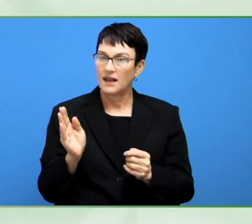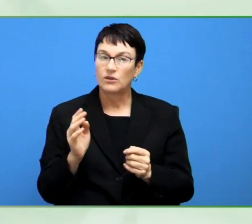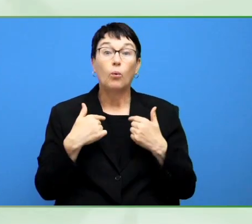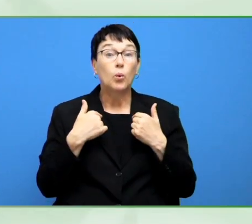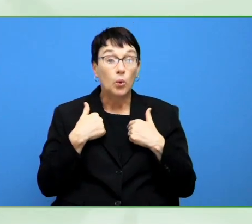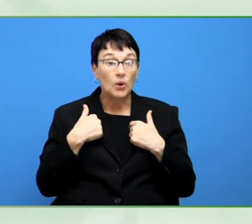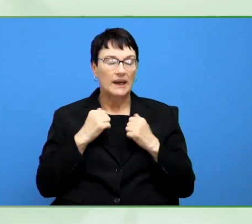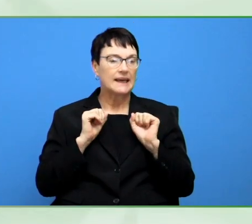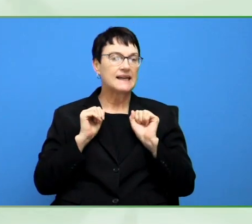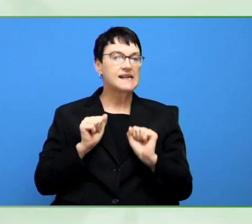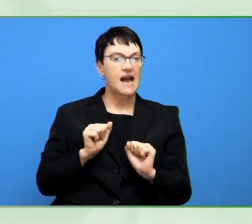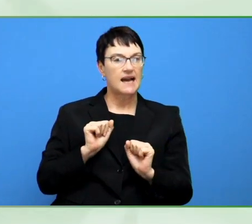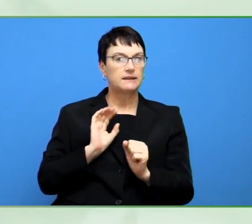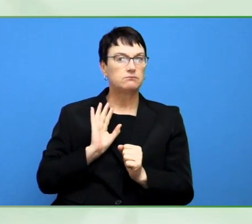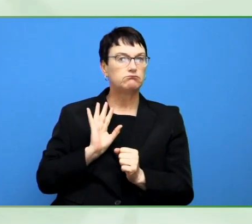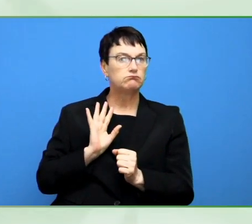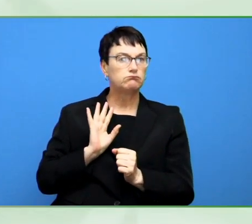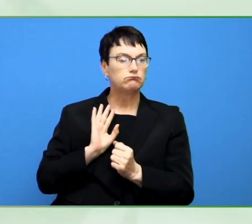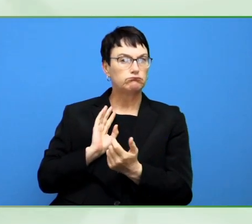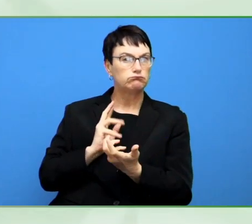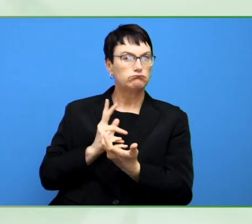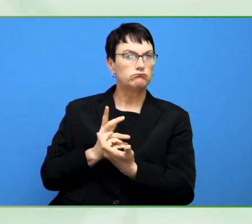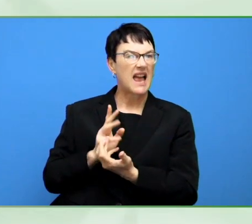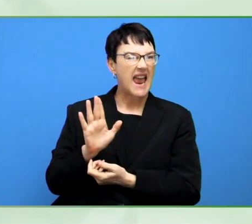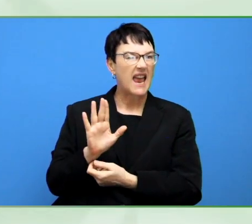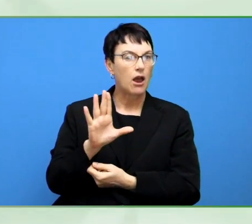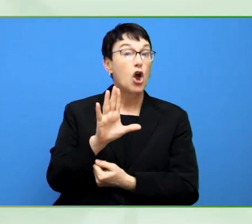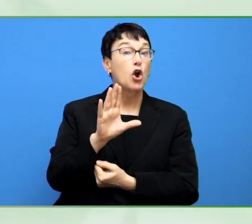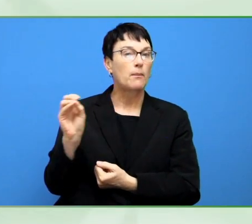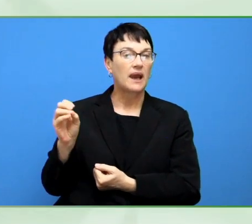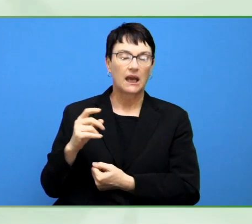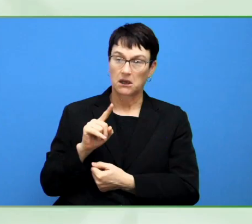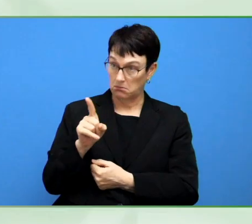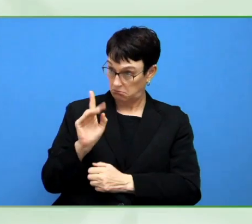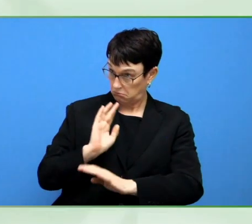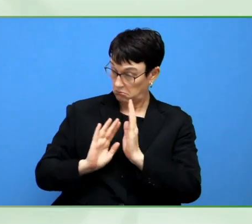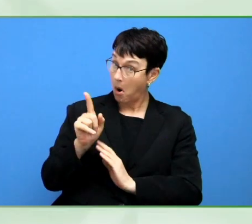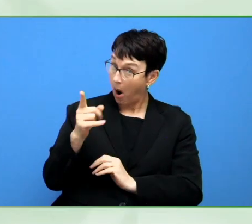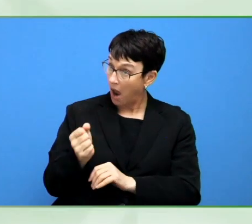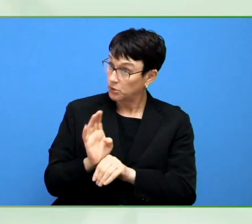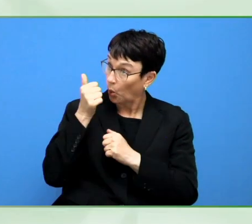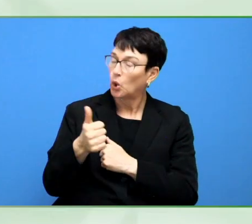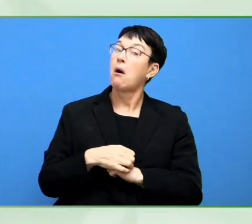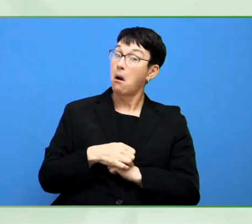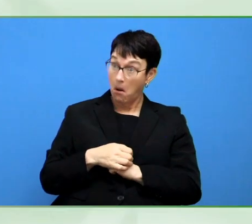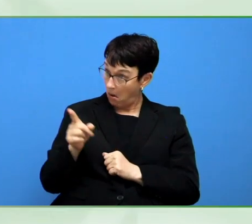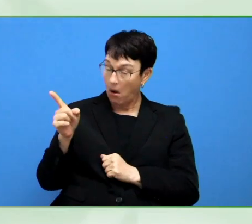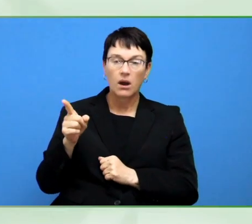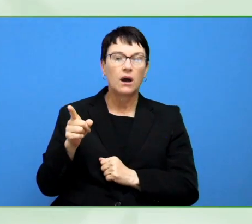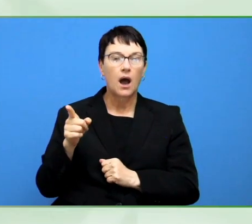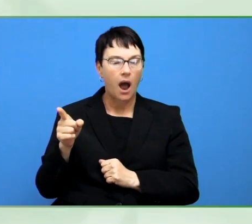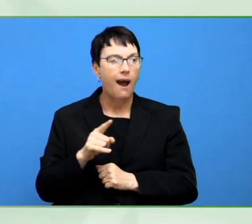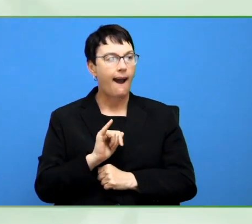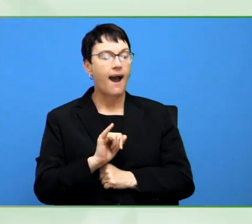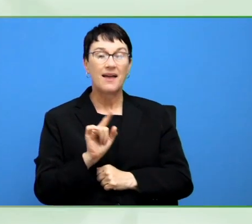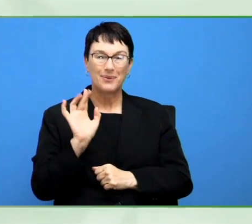business case, and when they say this is a business case, okay, they do something. Yeah. So business is, I